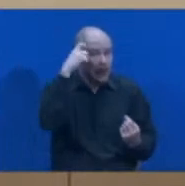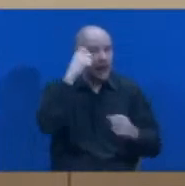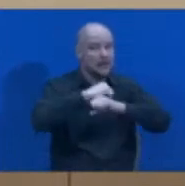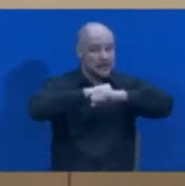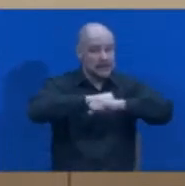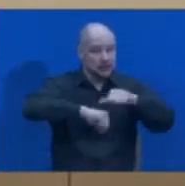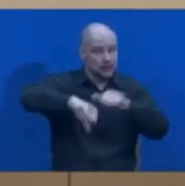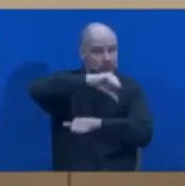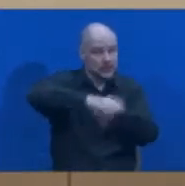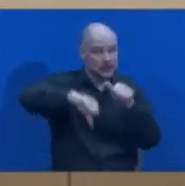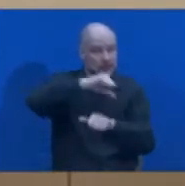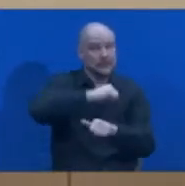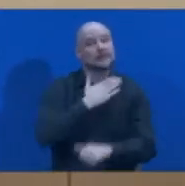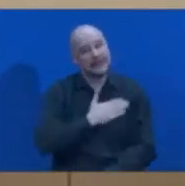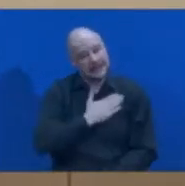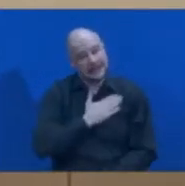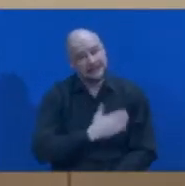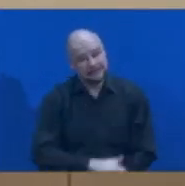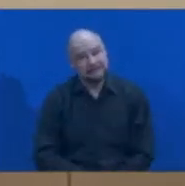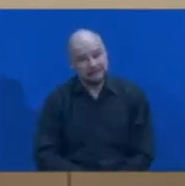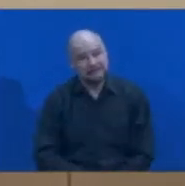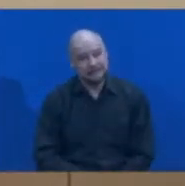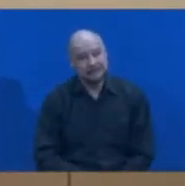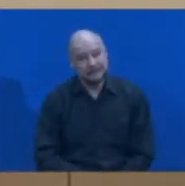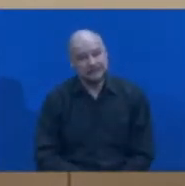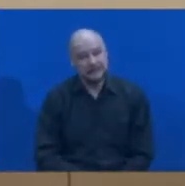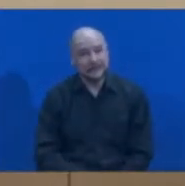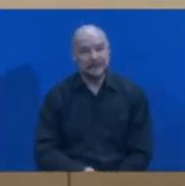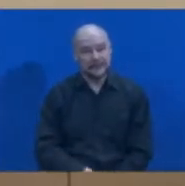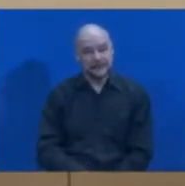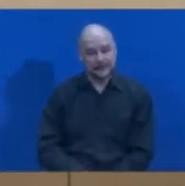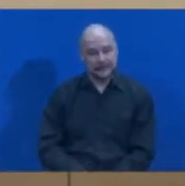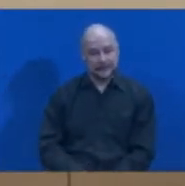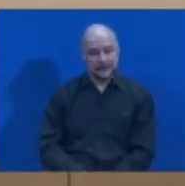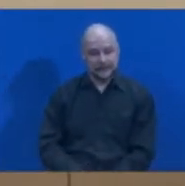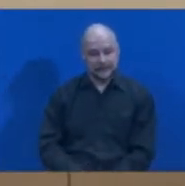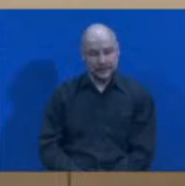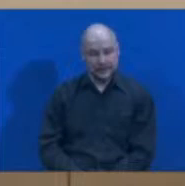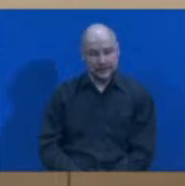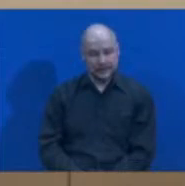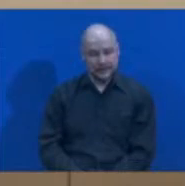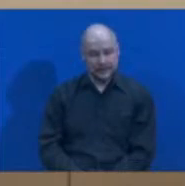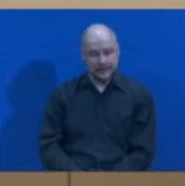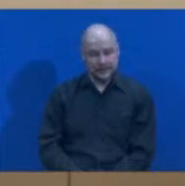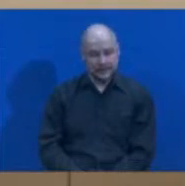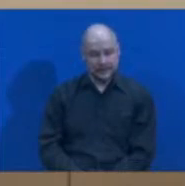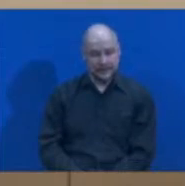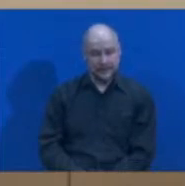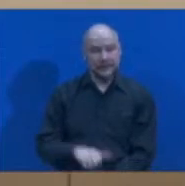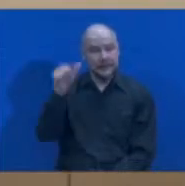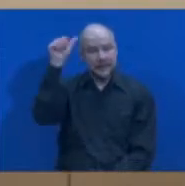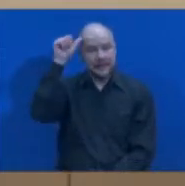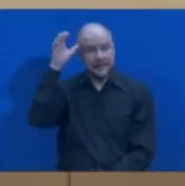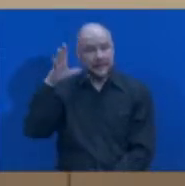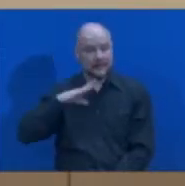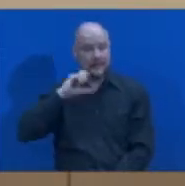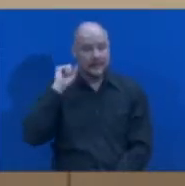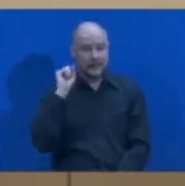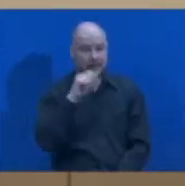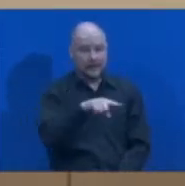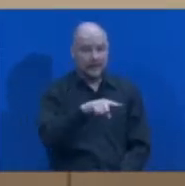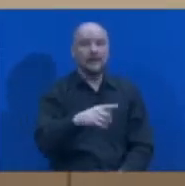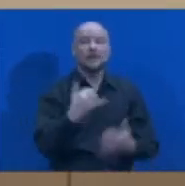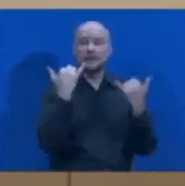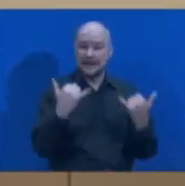community. Gibby, this is Ruben Jones from Spectrum News. that a lot of people have been away from their